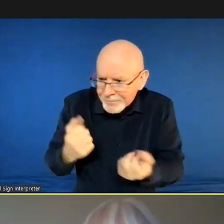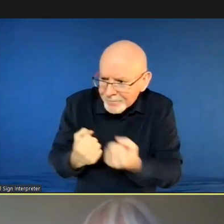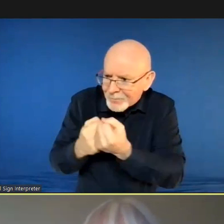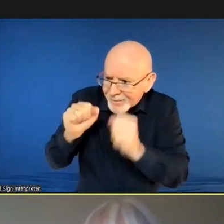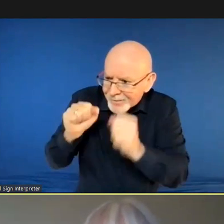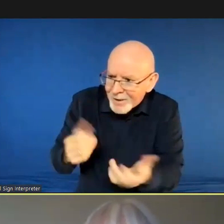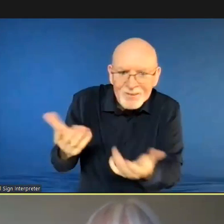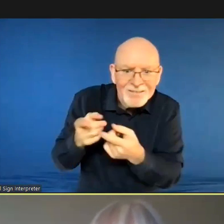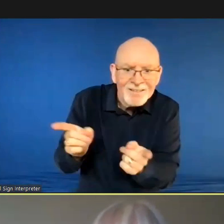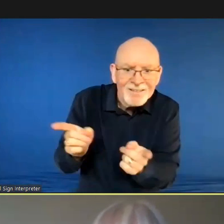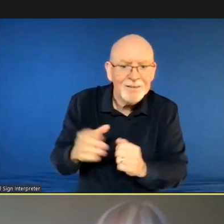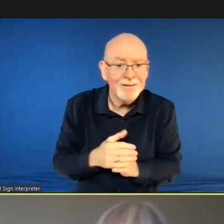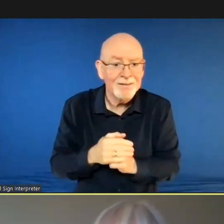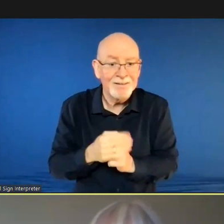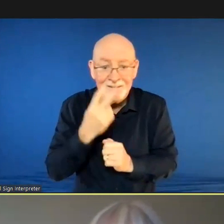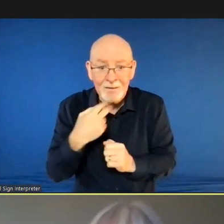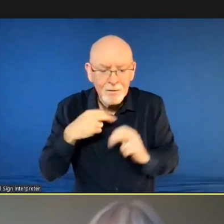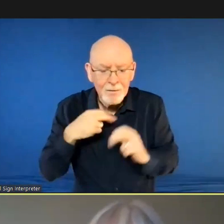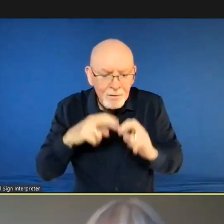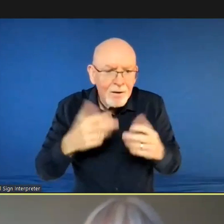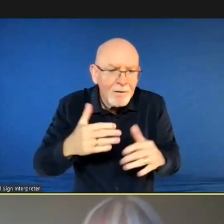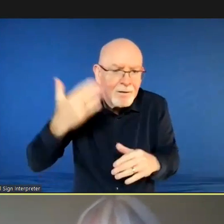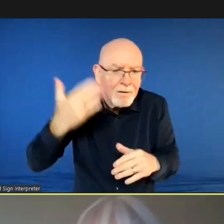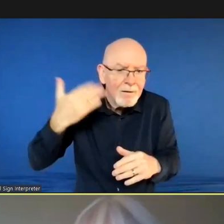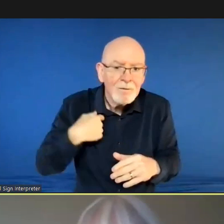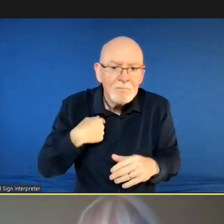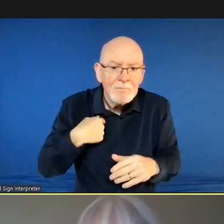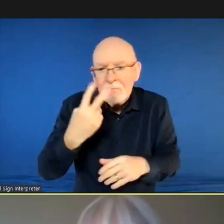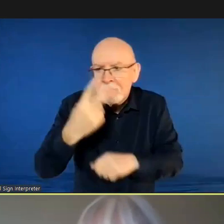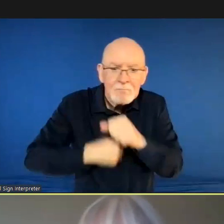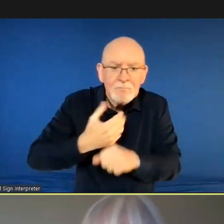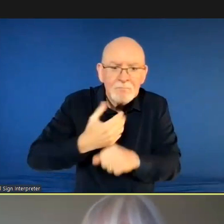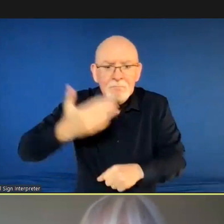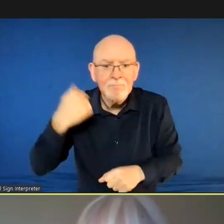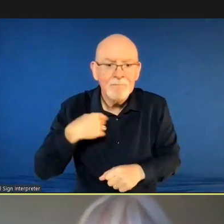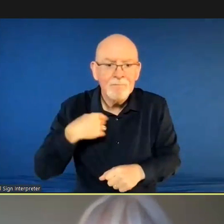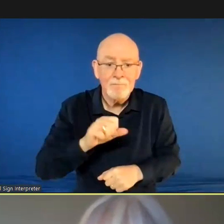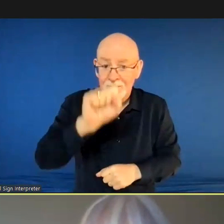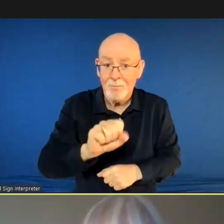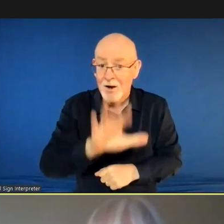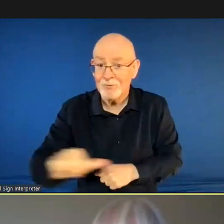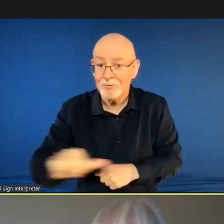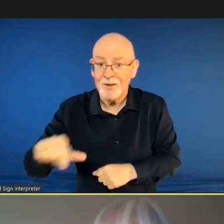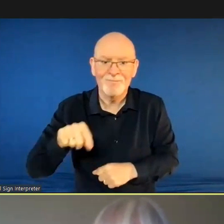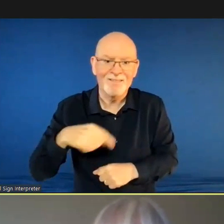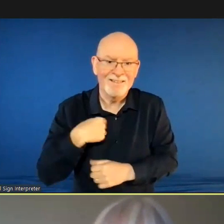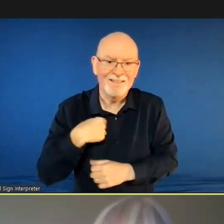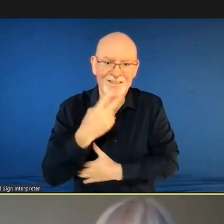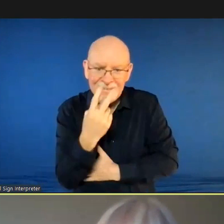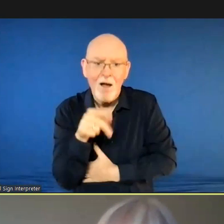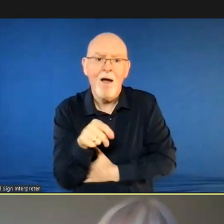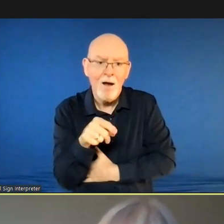resoundingly that most young people, rather than setting up their own small businesses, which is quite often what is